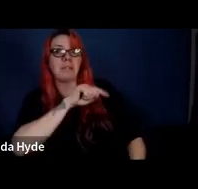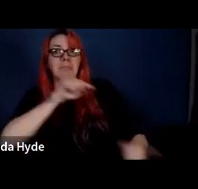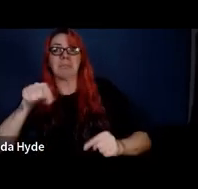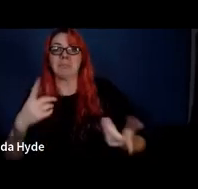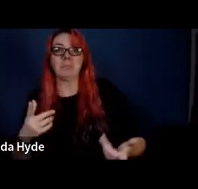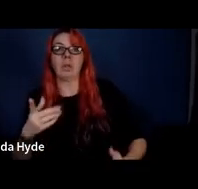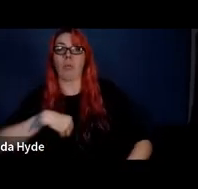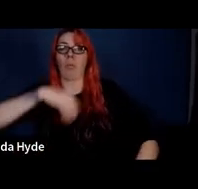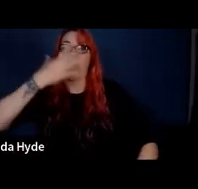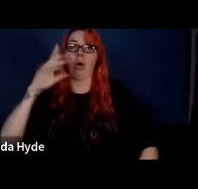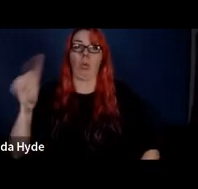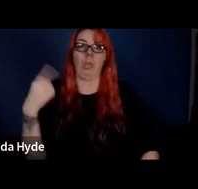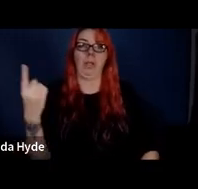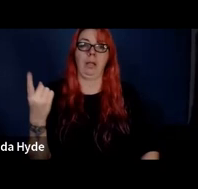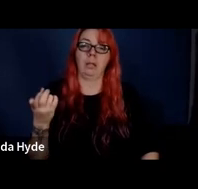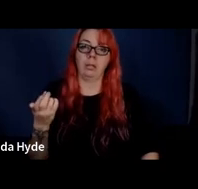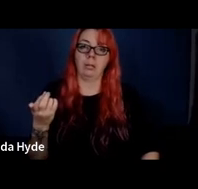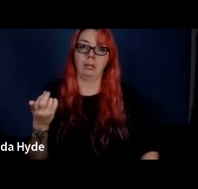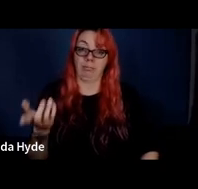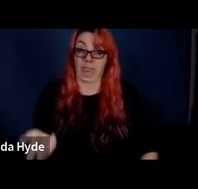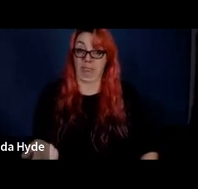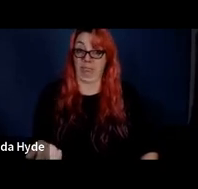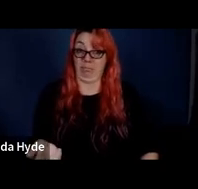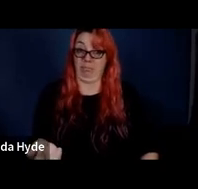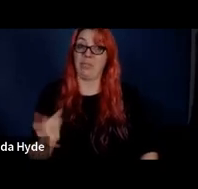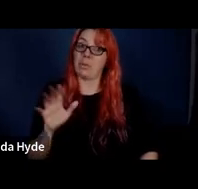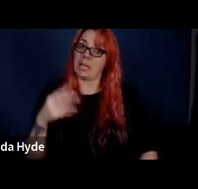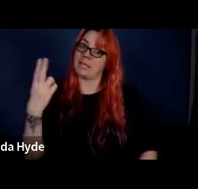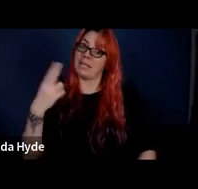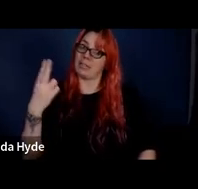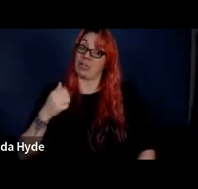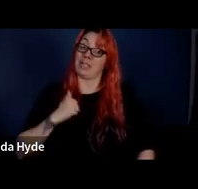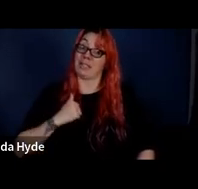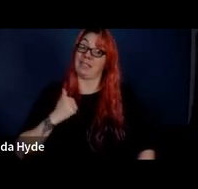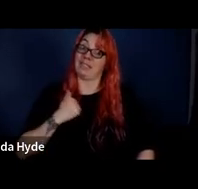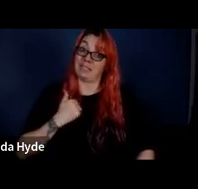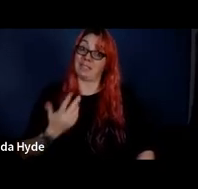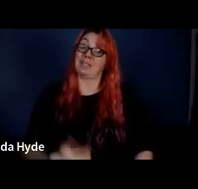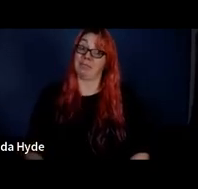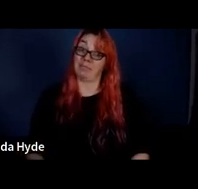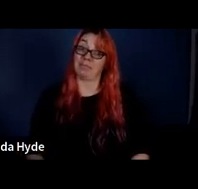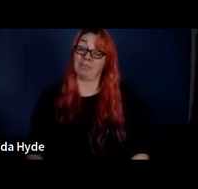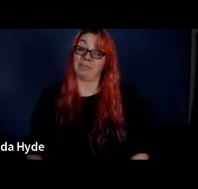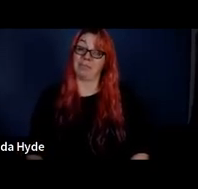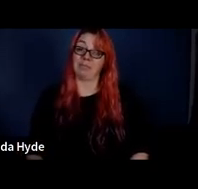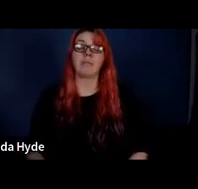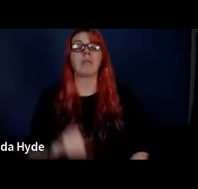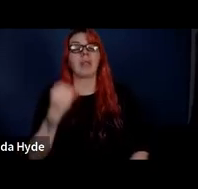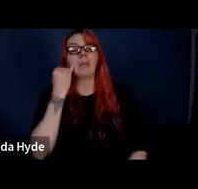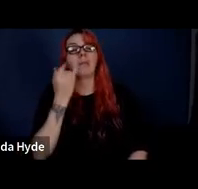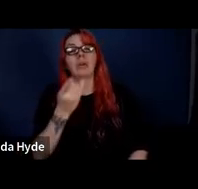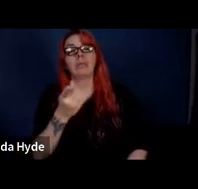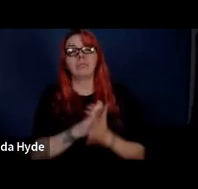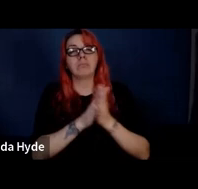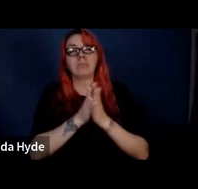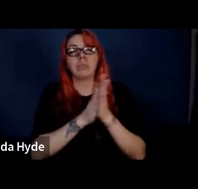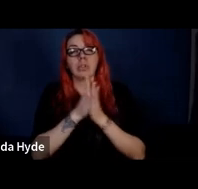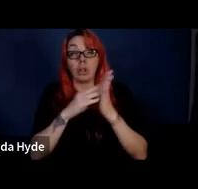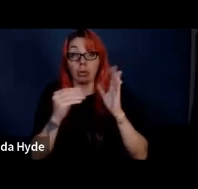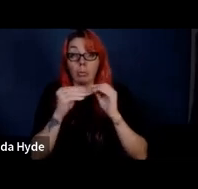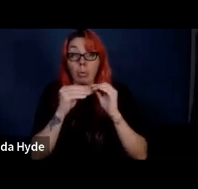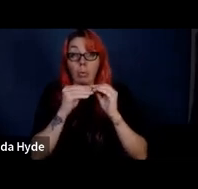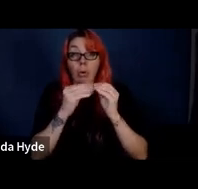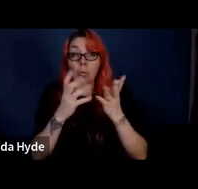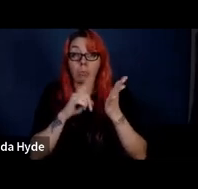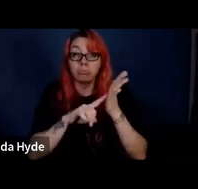right? If you want to know more about some of that legal history, there is, I'll put in the chat in a little bit. In fact,